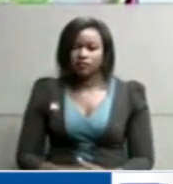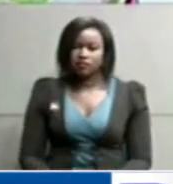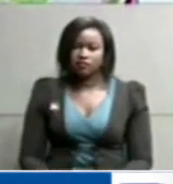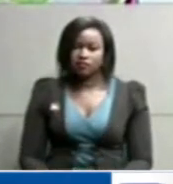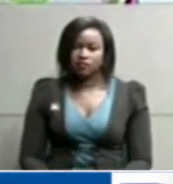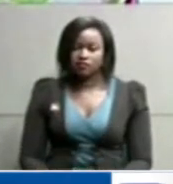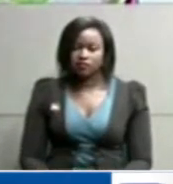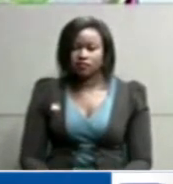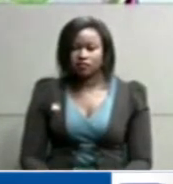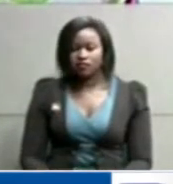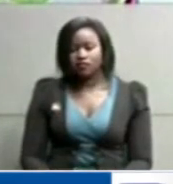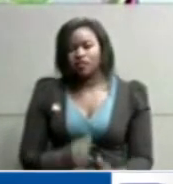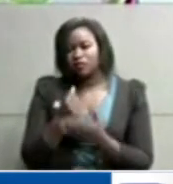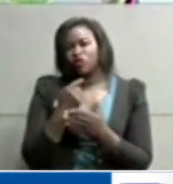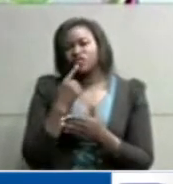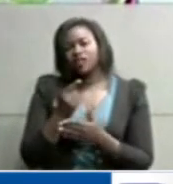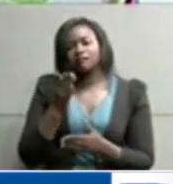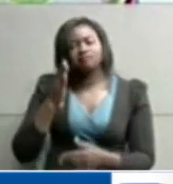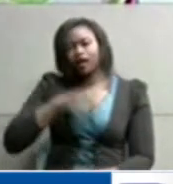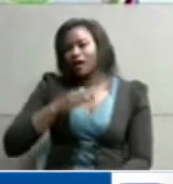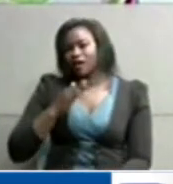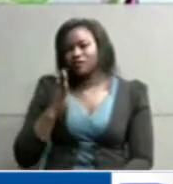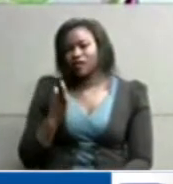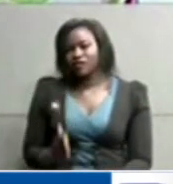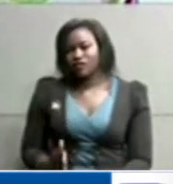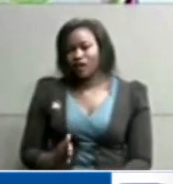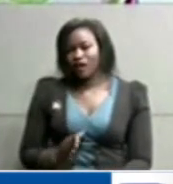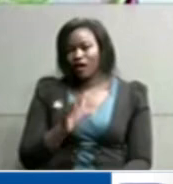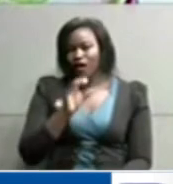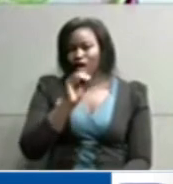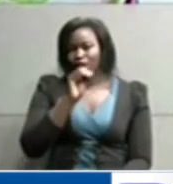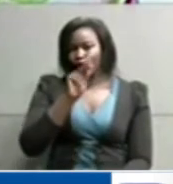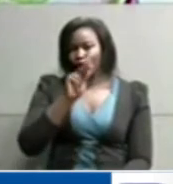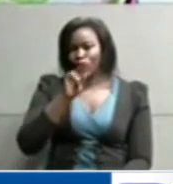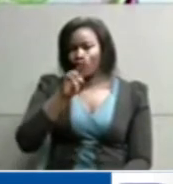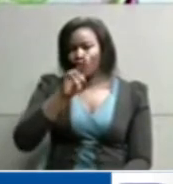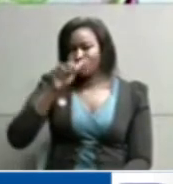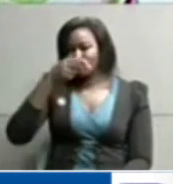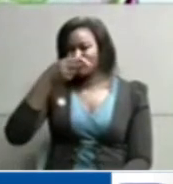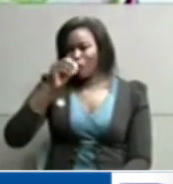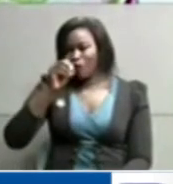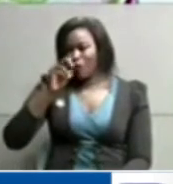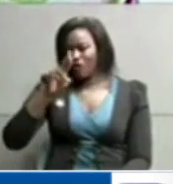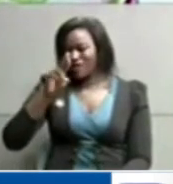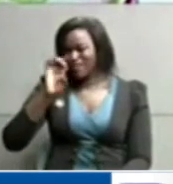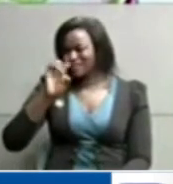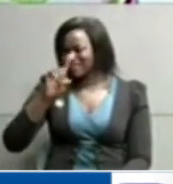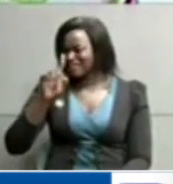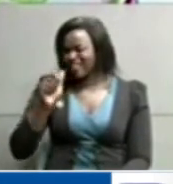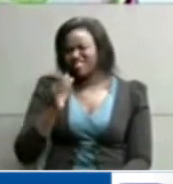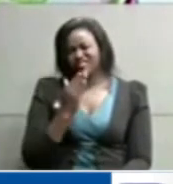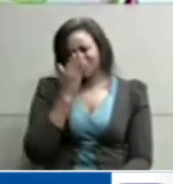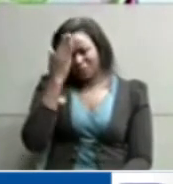because it is taken as a bad habit. Children who are fond of